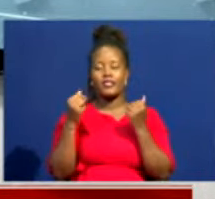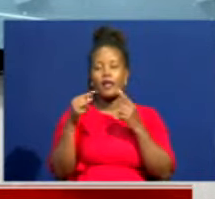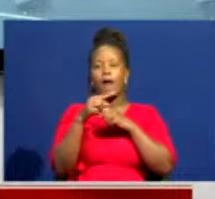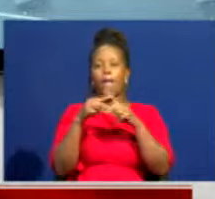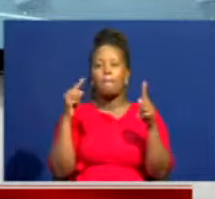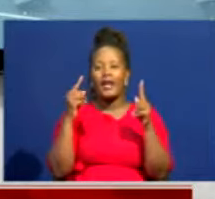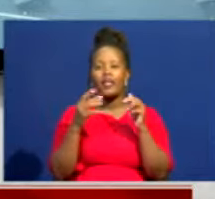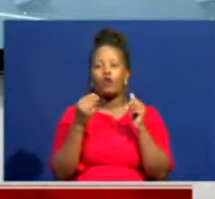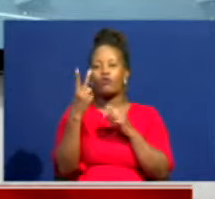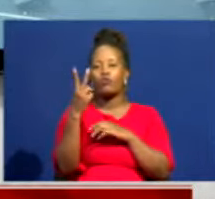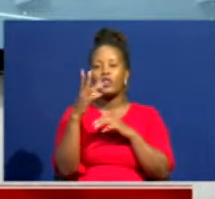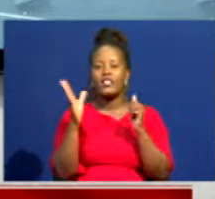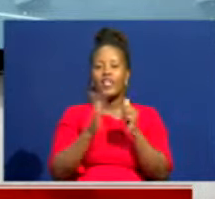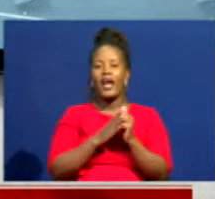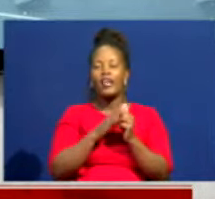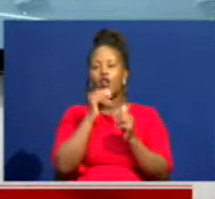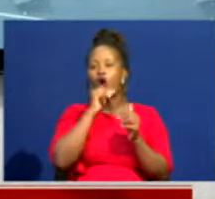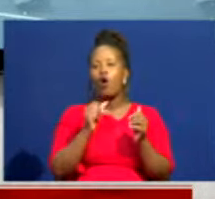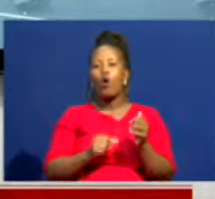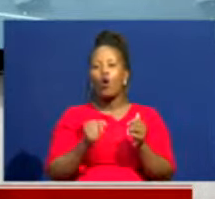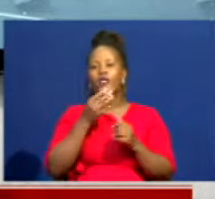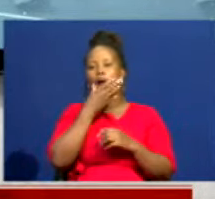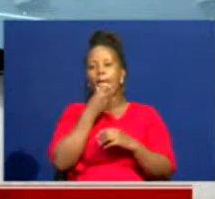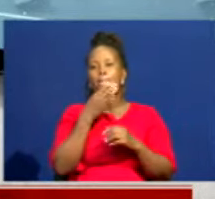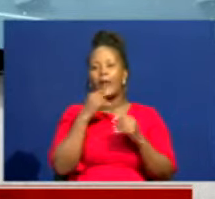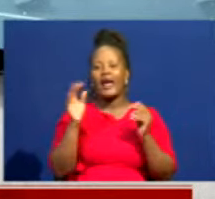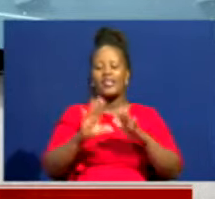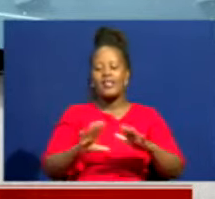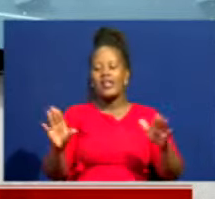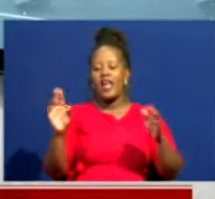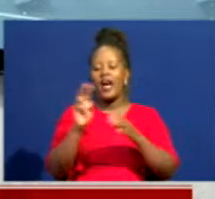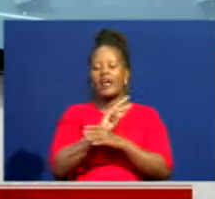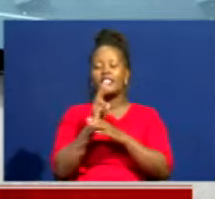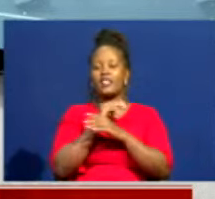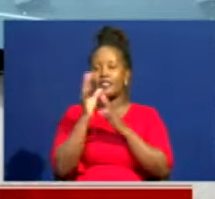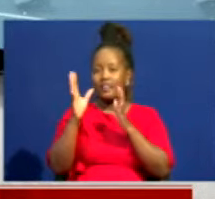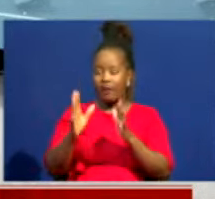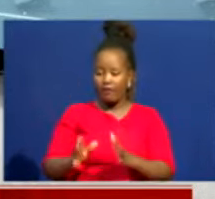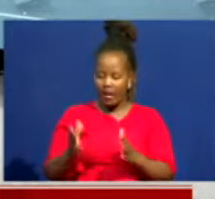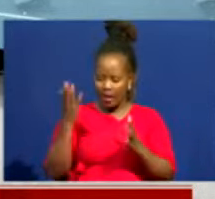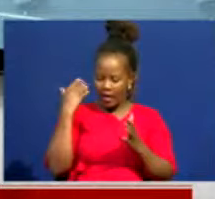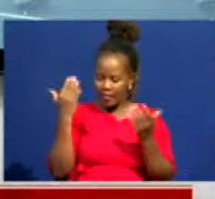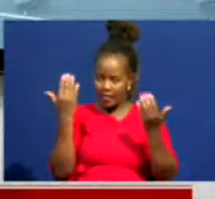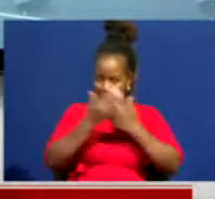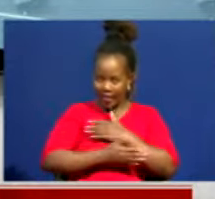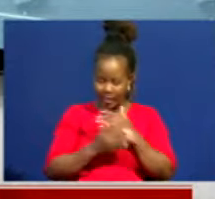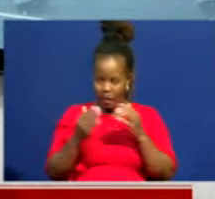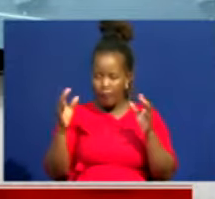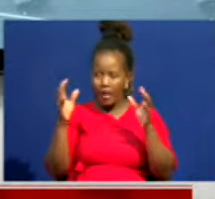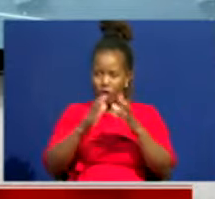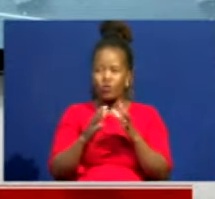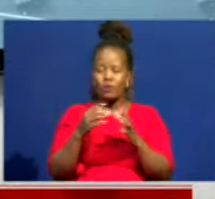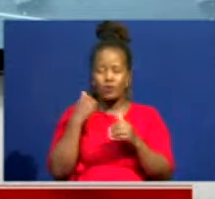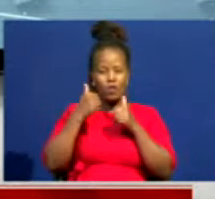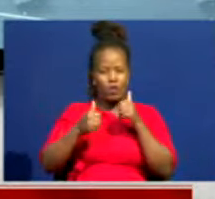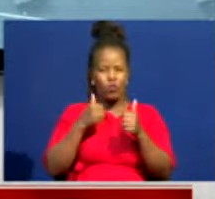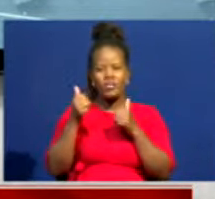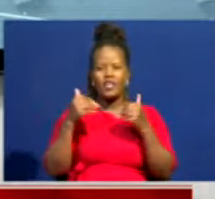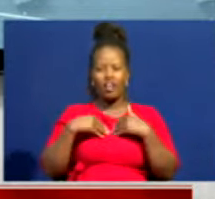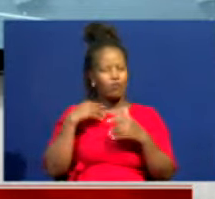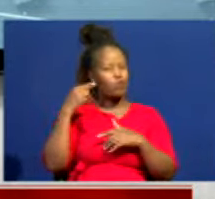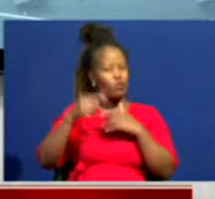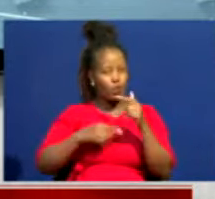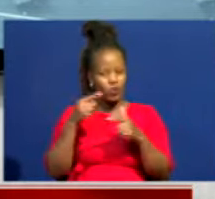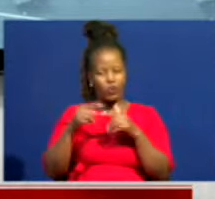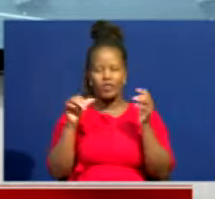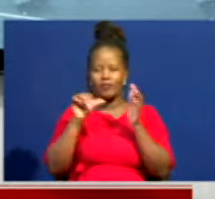a 29-year-old land surveyor, Dickson Nkamasia, last night by a gang reportedly terrorizing